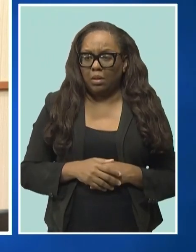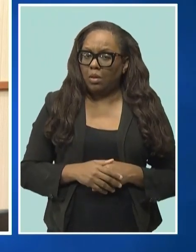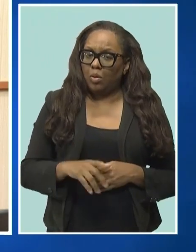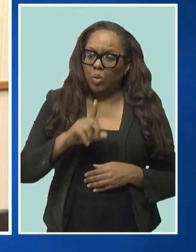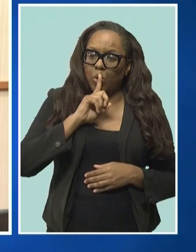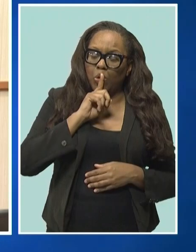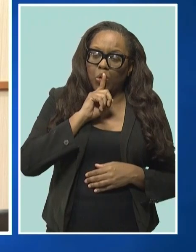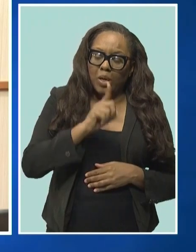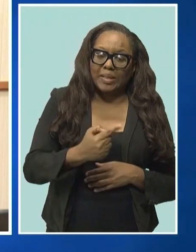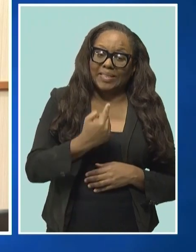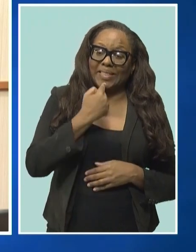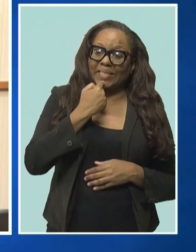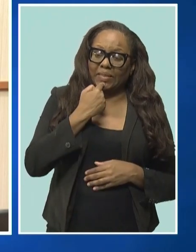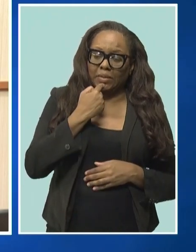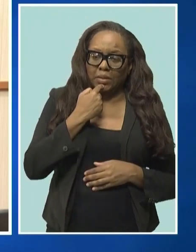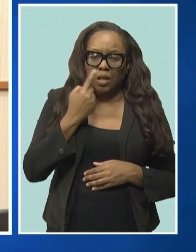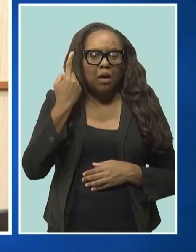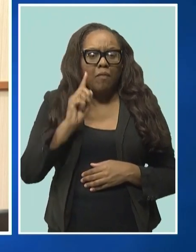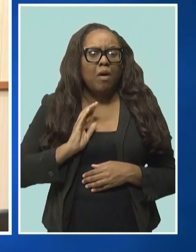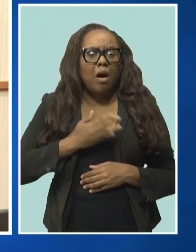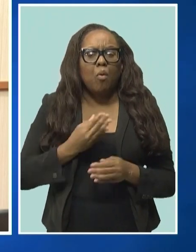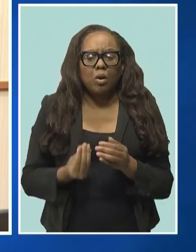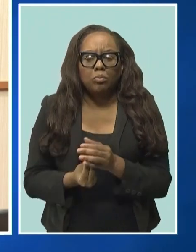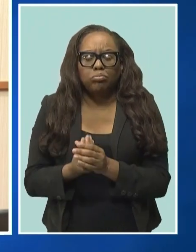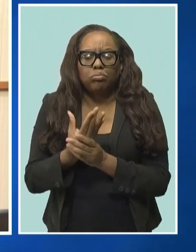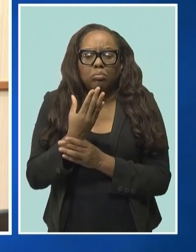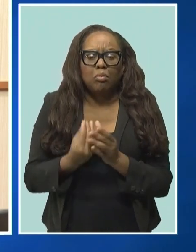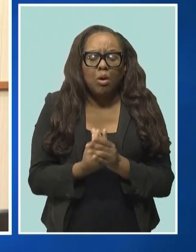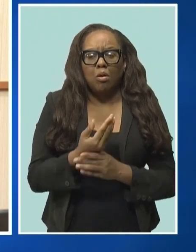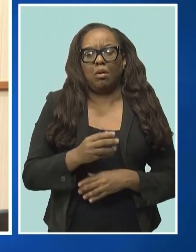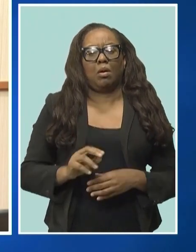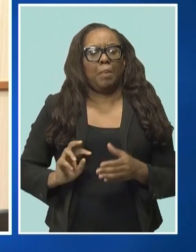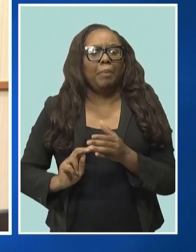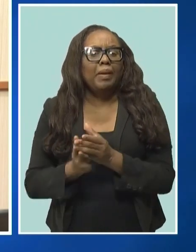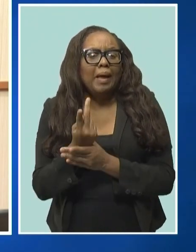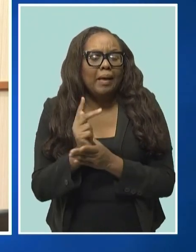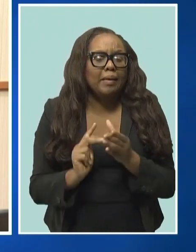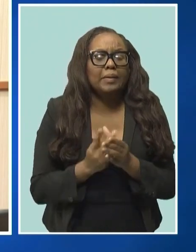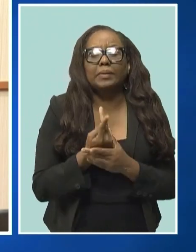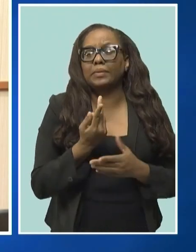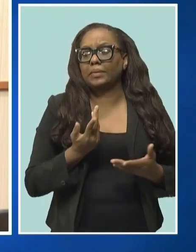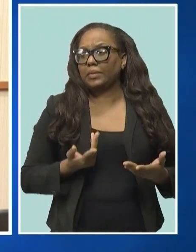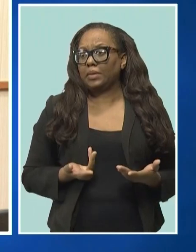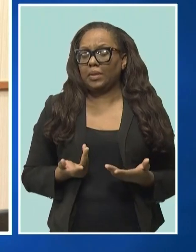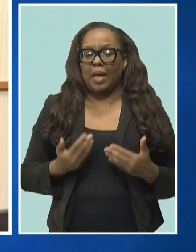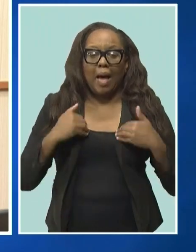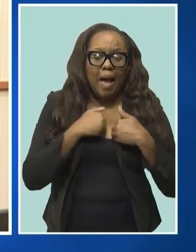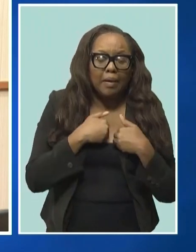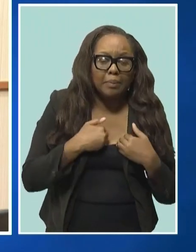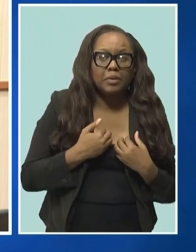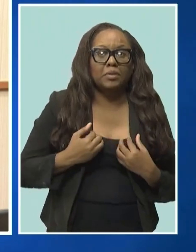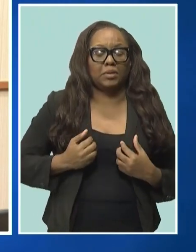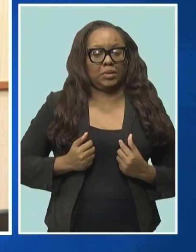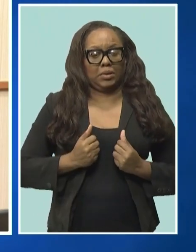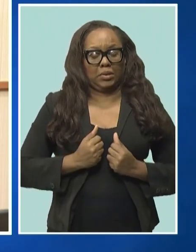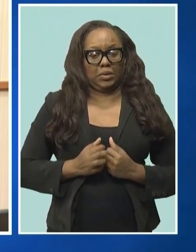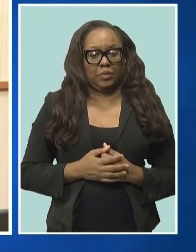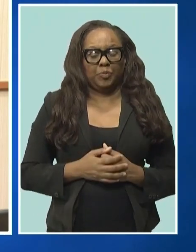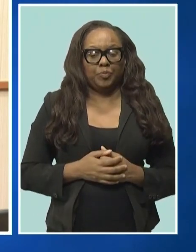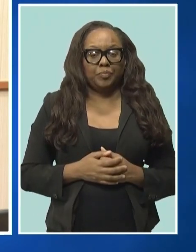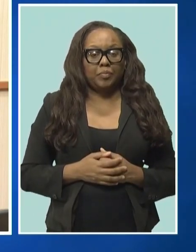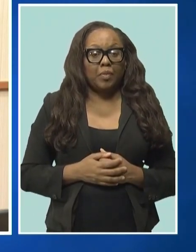and that is something, of course, that we need to pay attention to. That Barbadians should not engage in practices where they